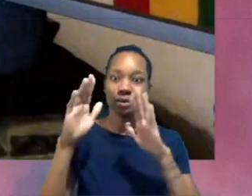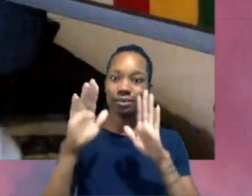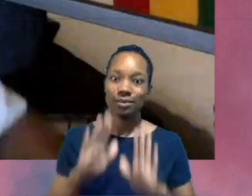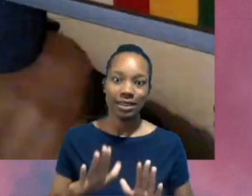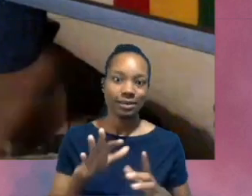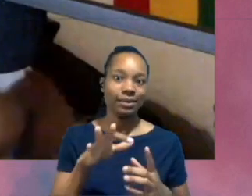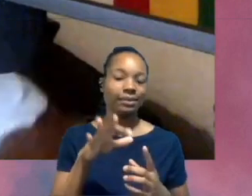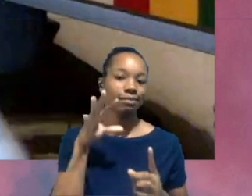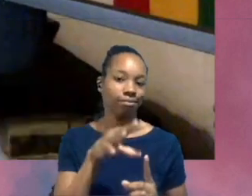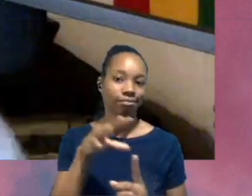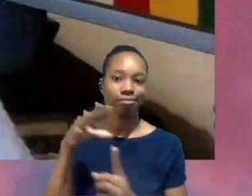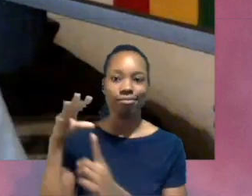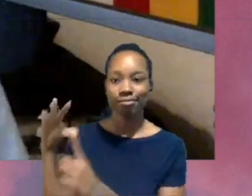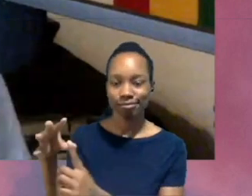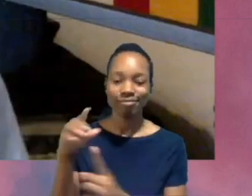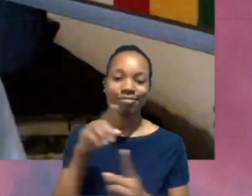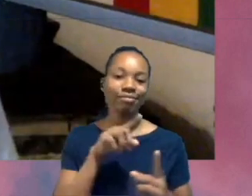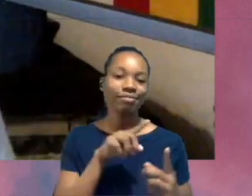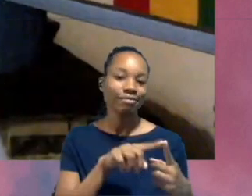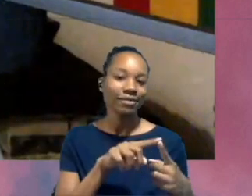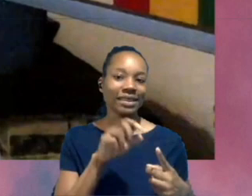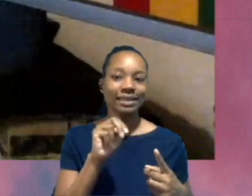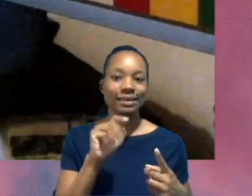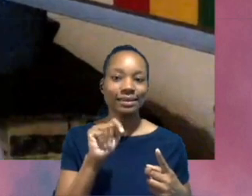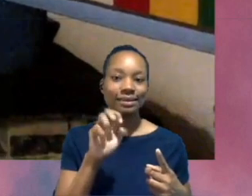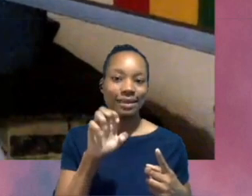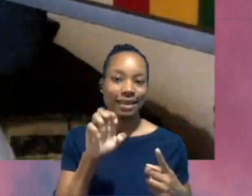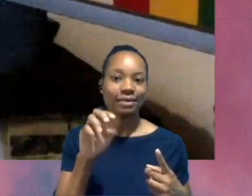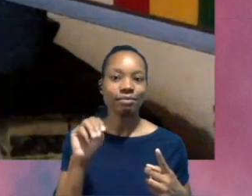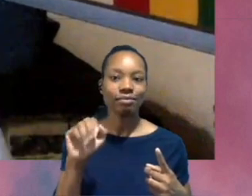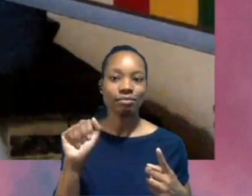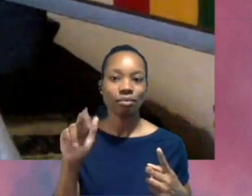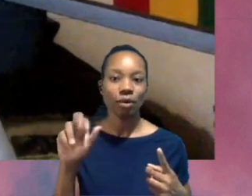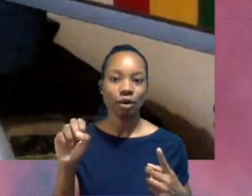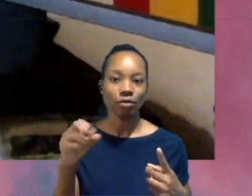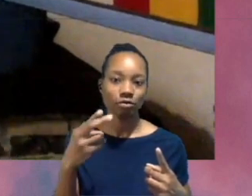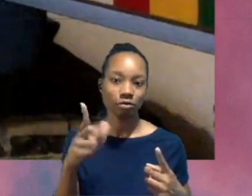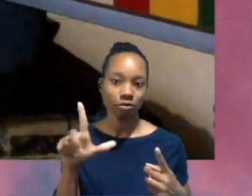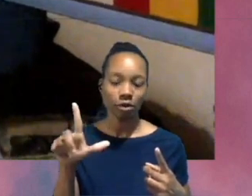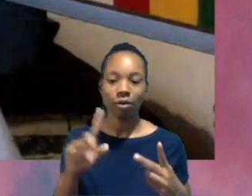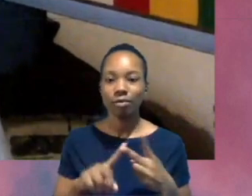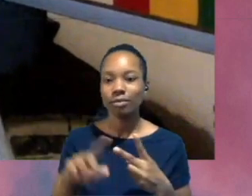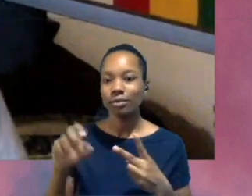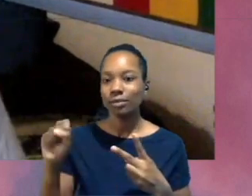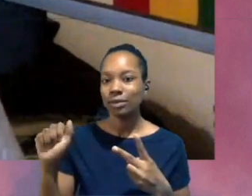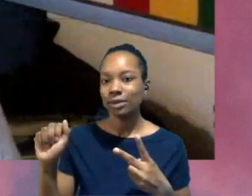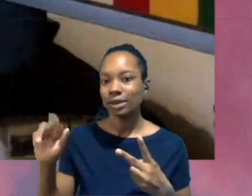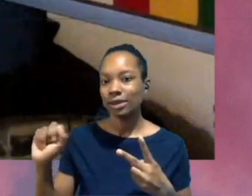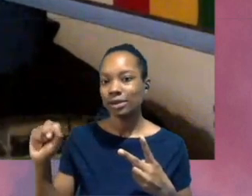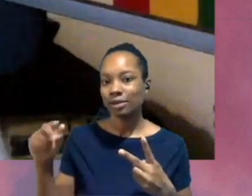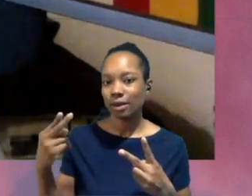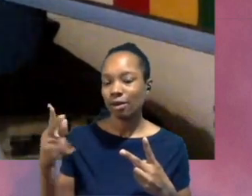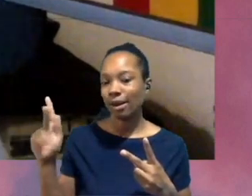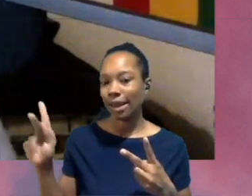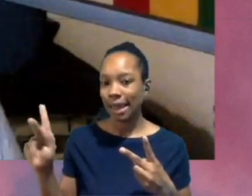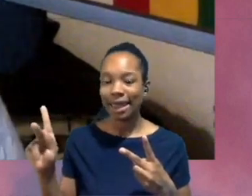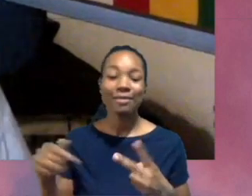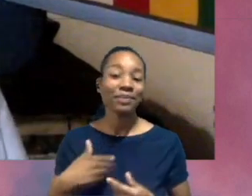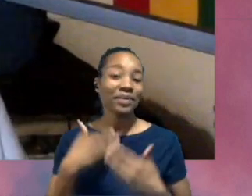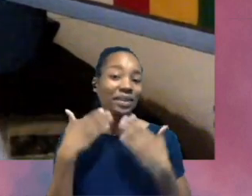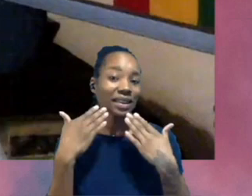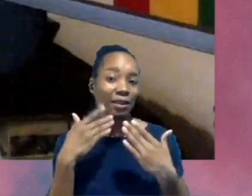Marshall. We had some unbelievable young folks. Everybody, please give it up for Jessica, Jaira,